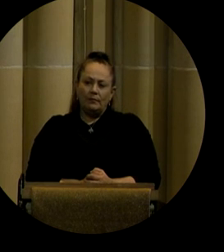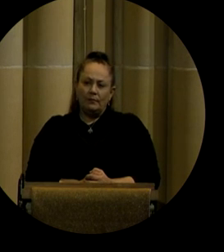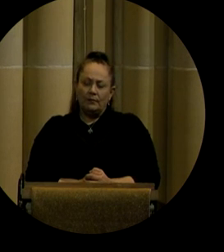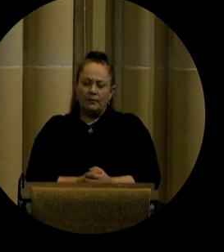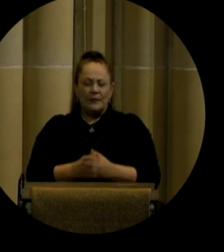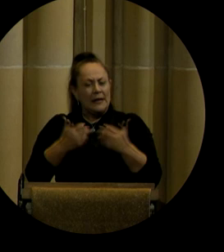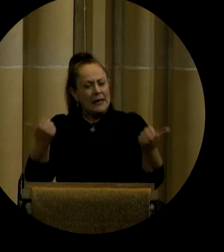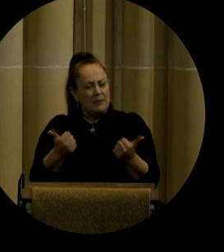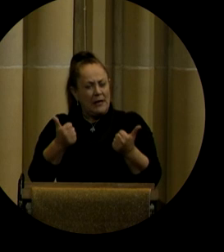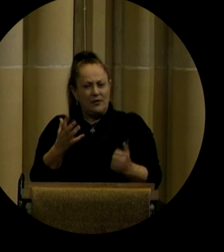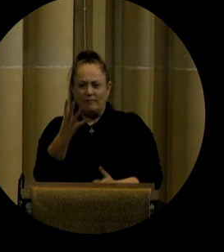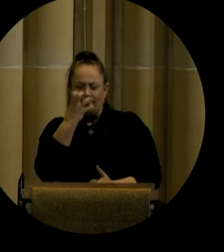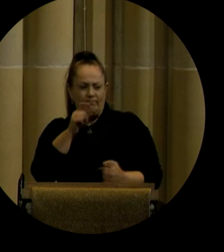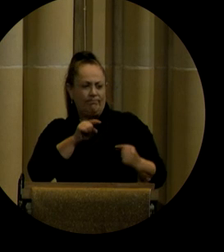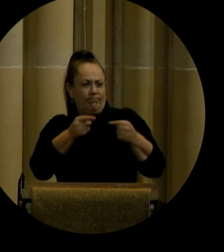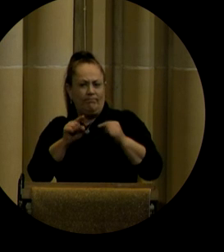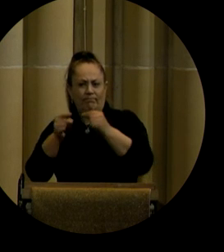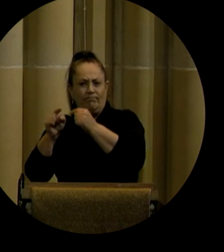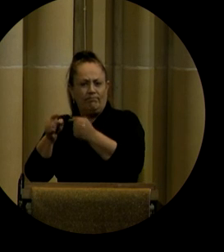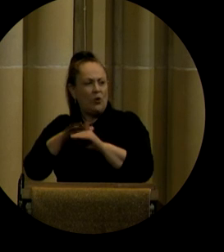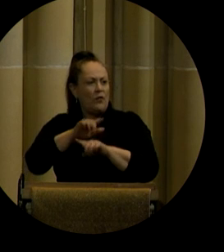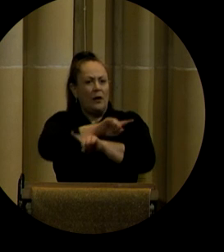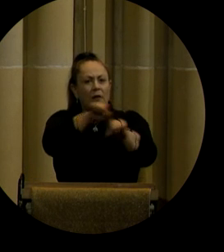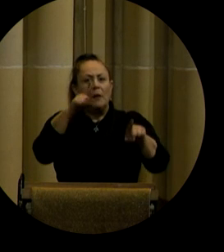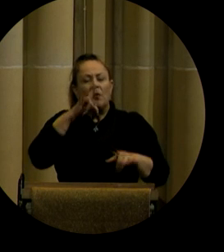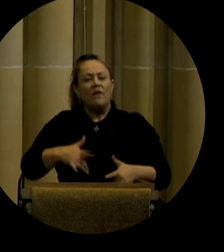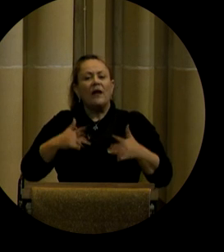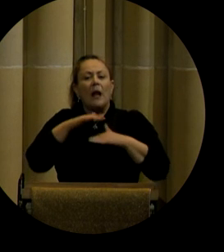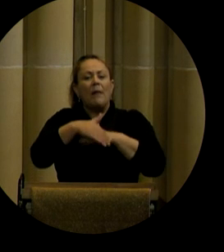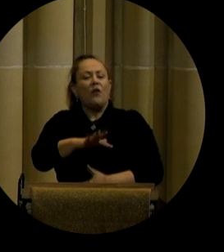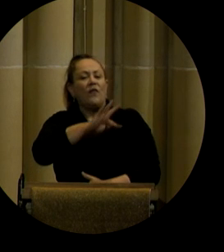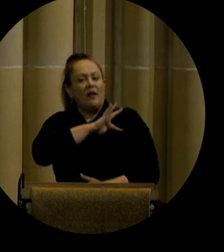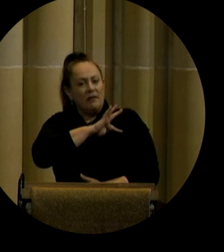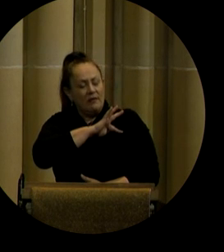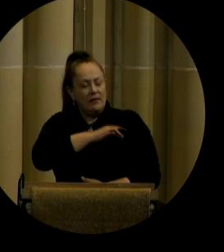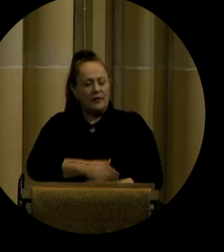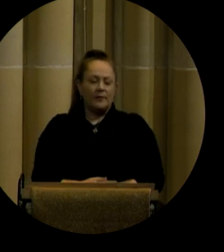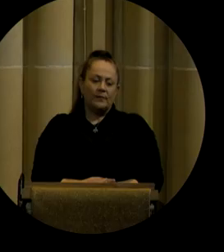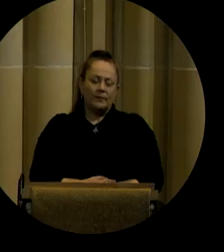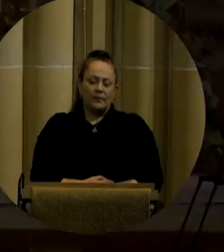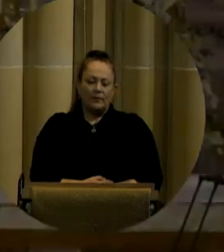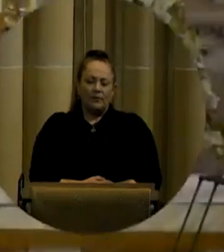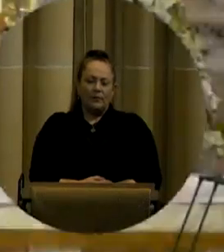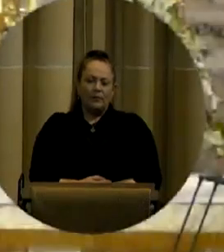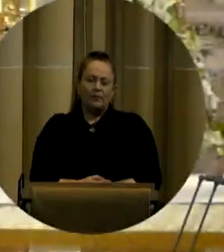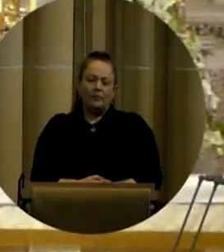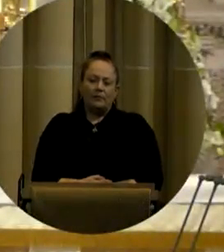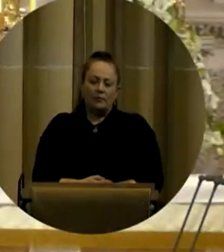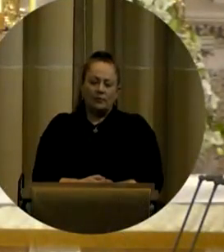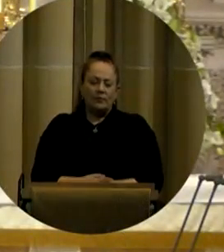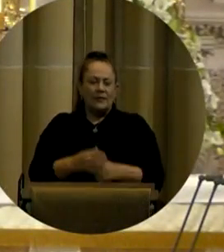or indifference to faith, told in the rapid rise of the nuns with no